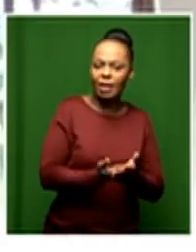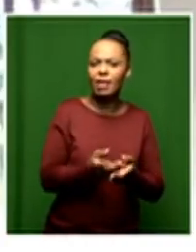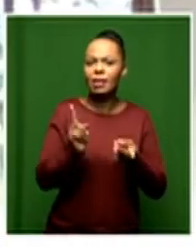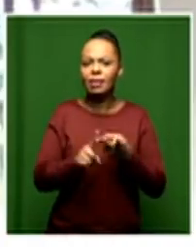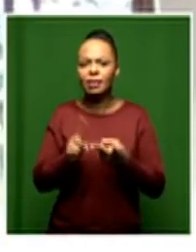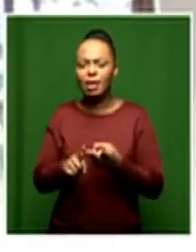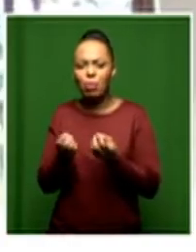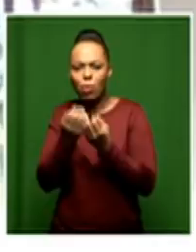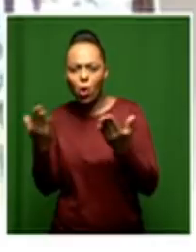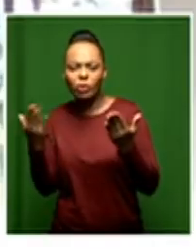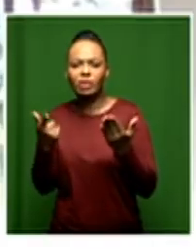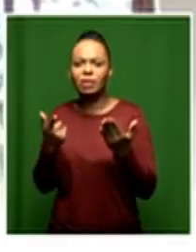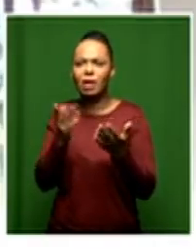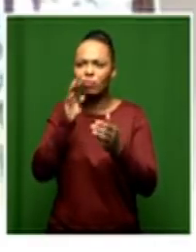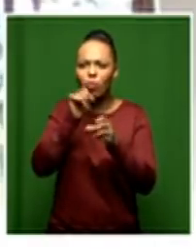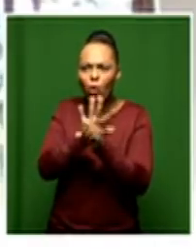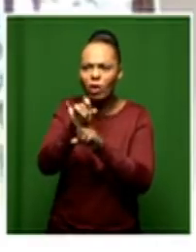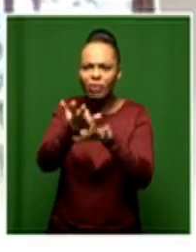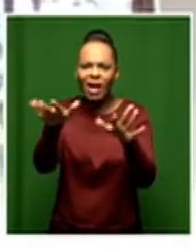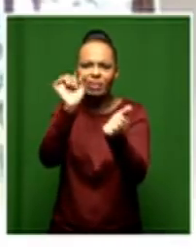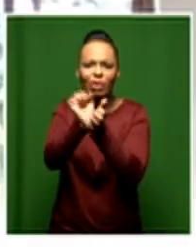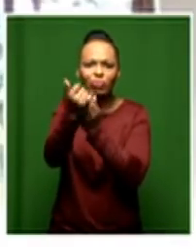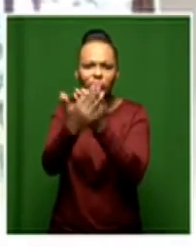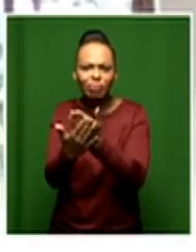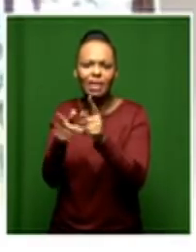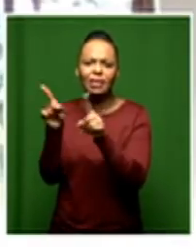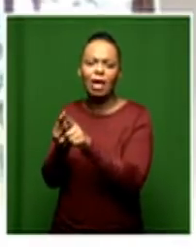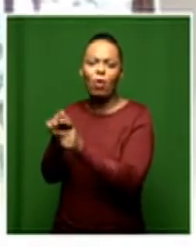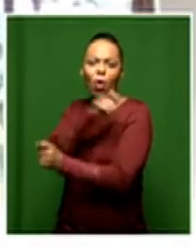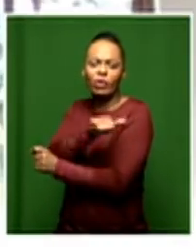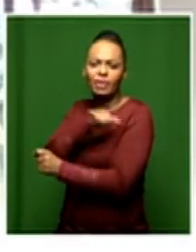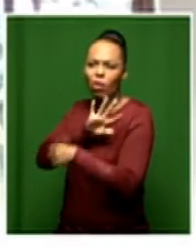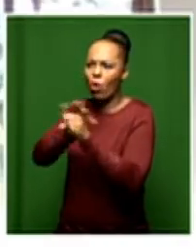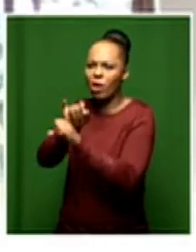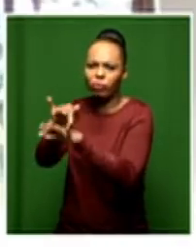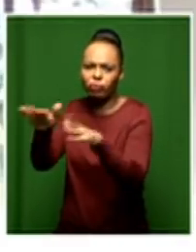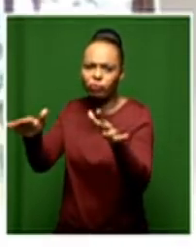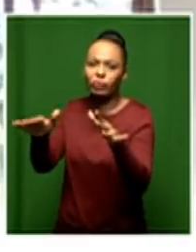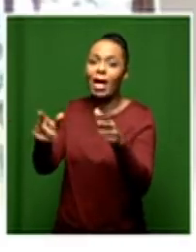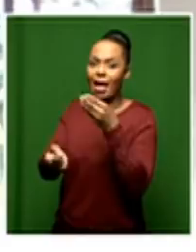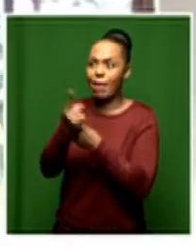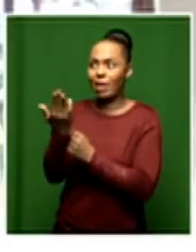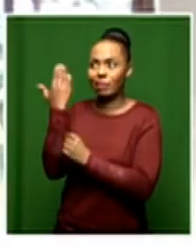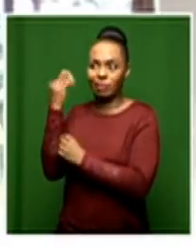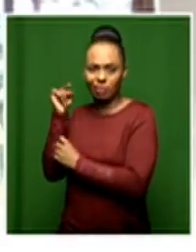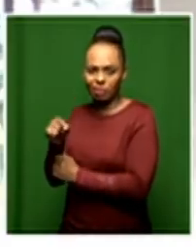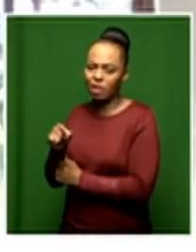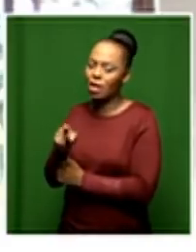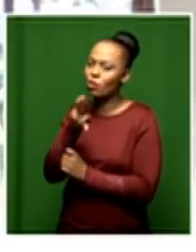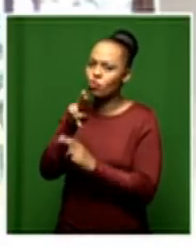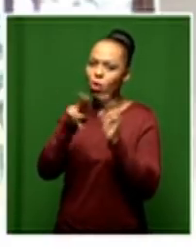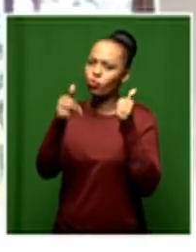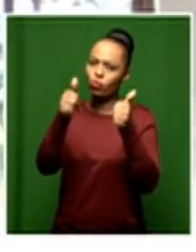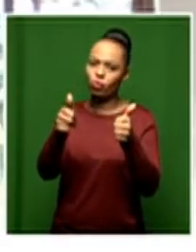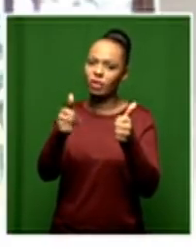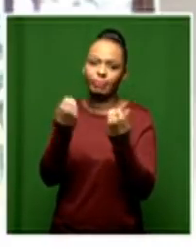We are starting to see some small outbreaks in hospitals. And that normally is not a very good sign, because that's how it